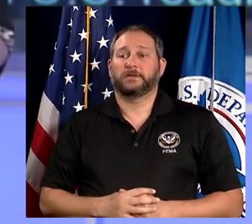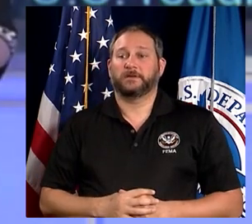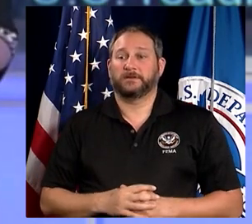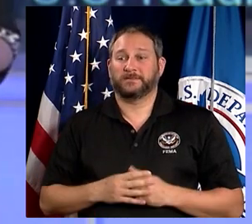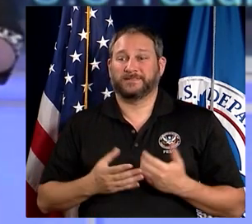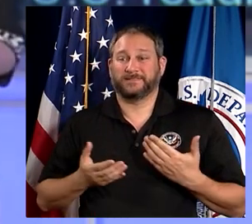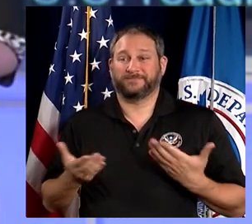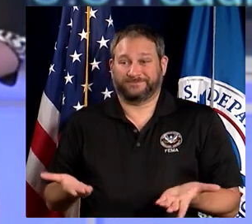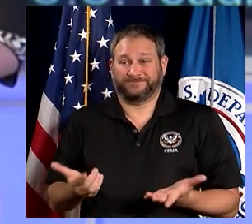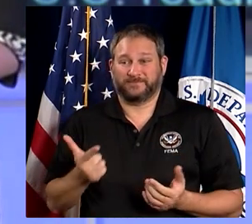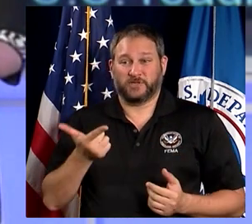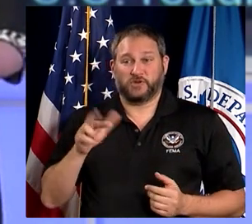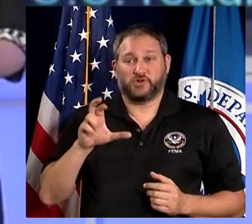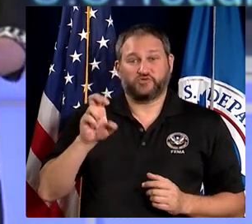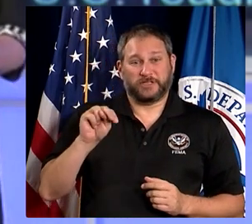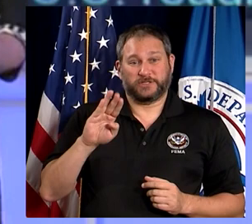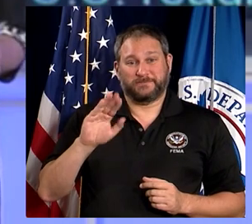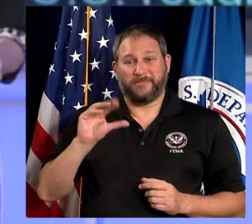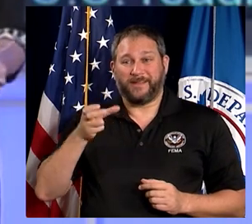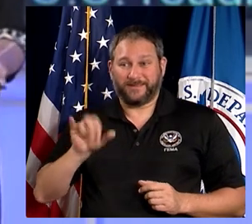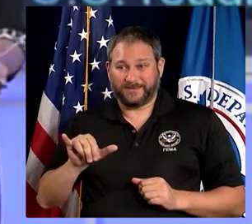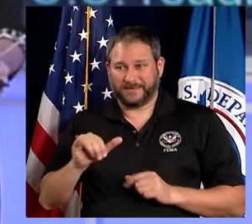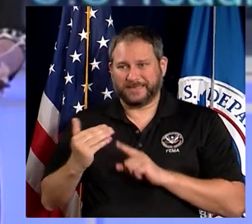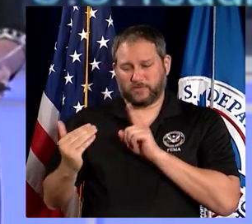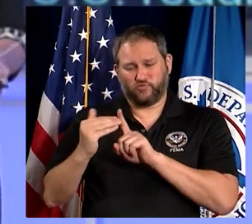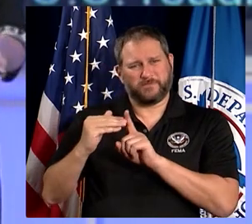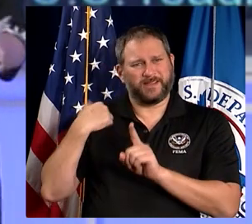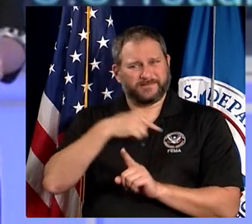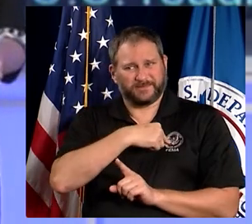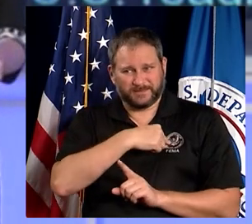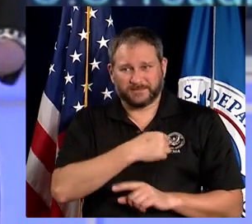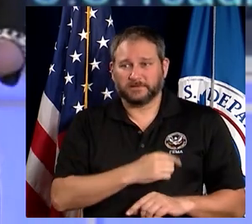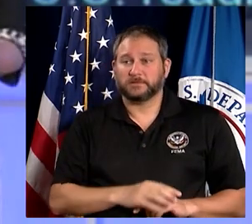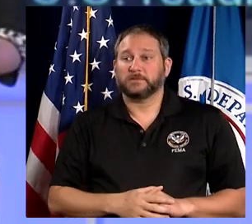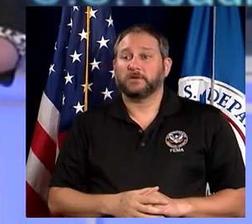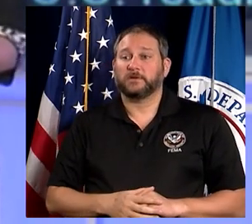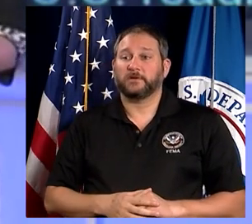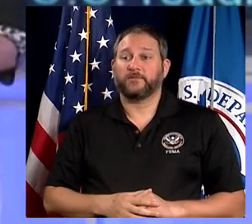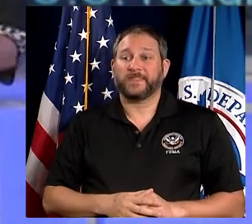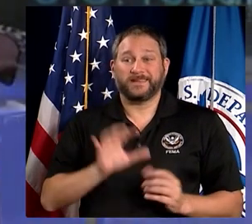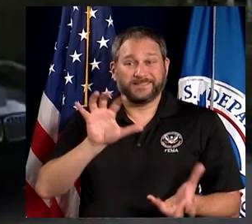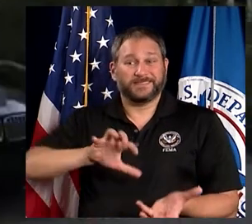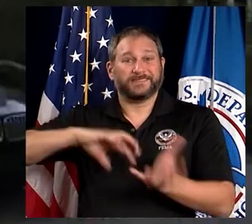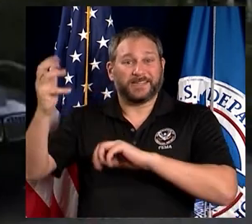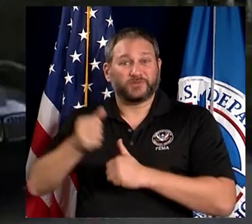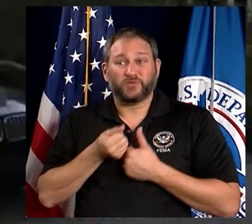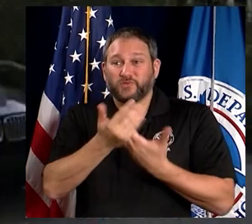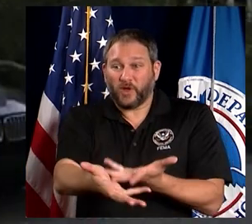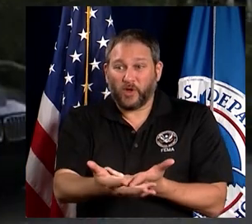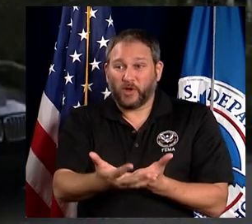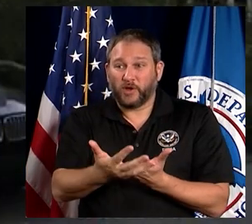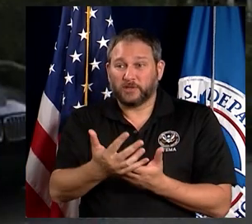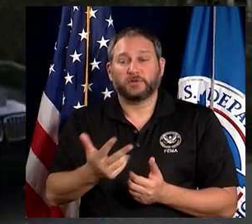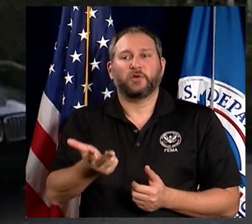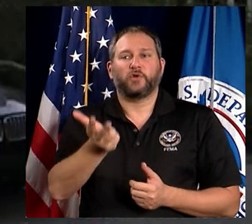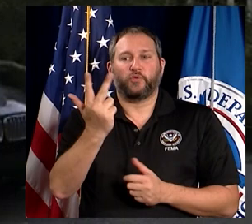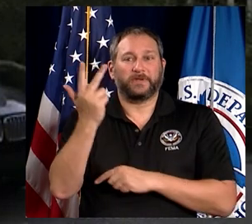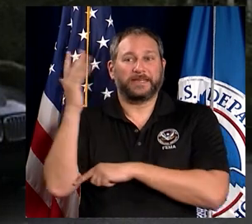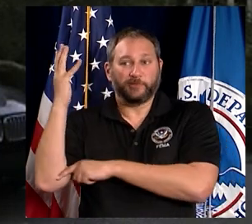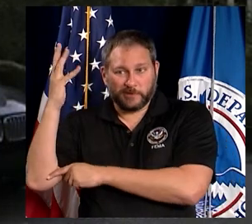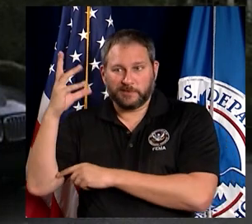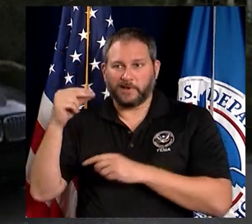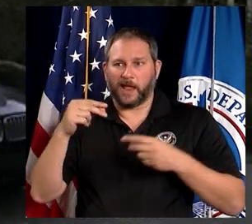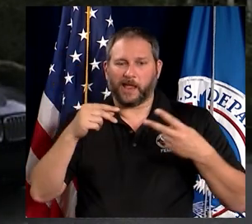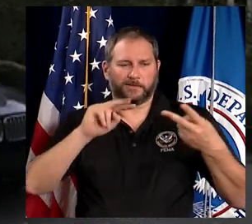reminds us, a catastrophe was caused by three trees and a faulty line of code. From cyber attacks to